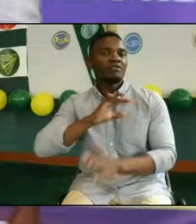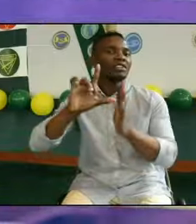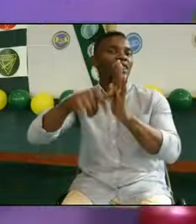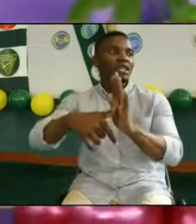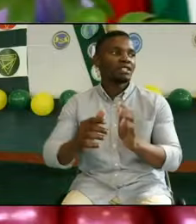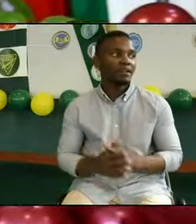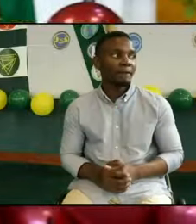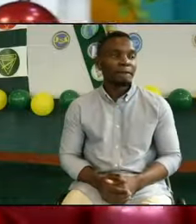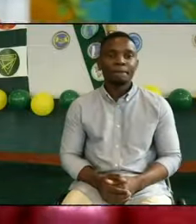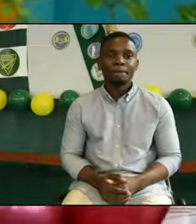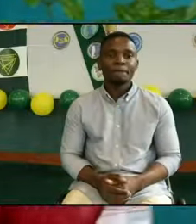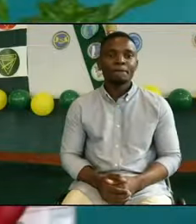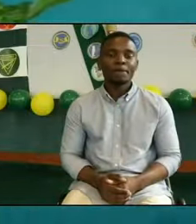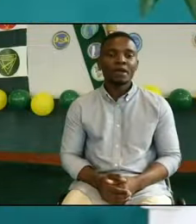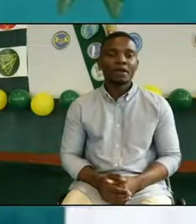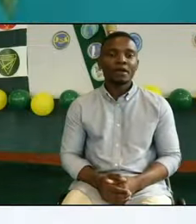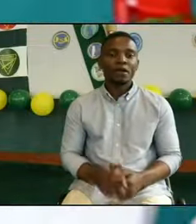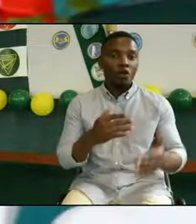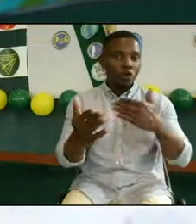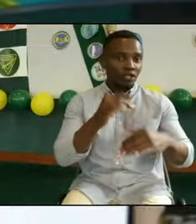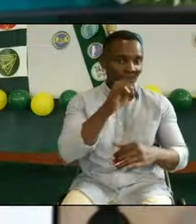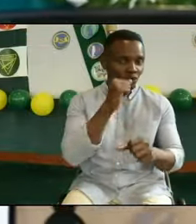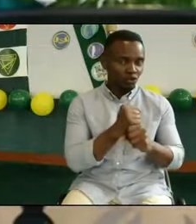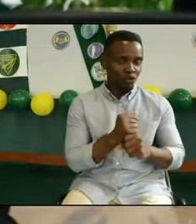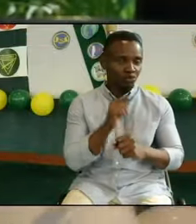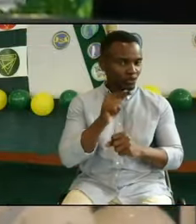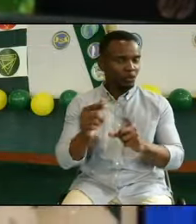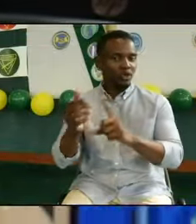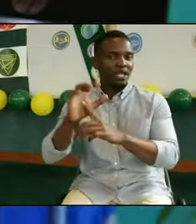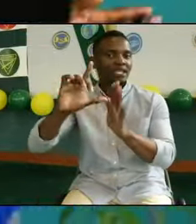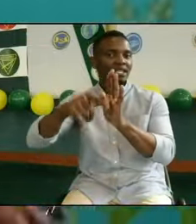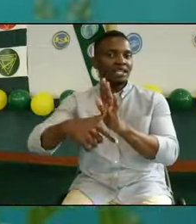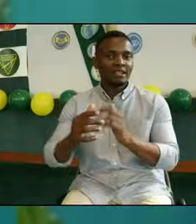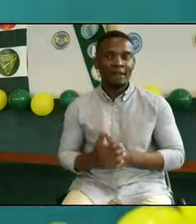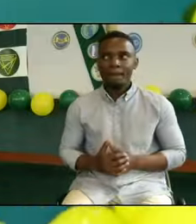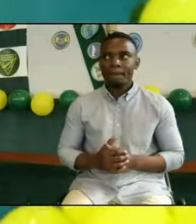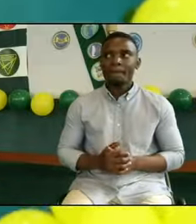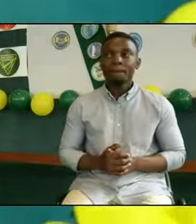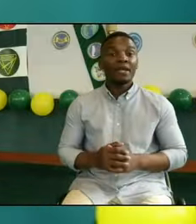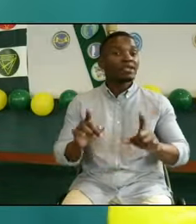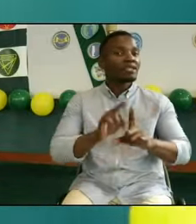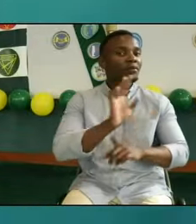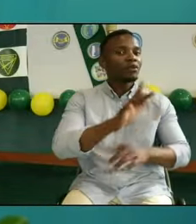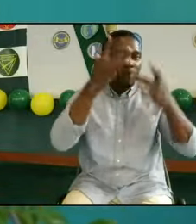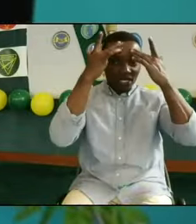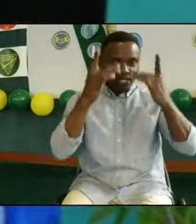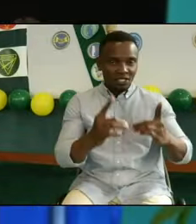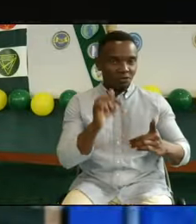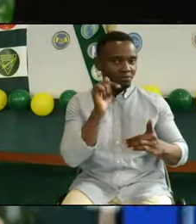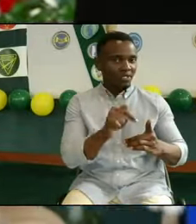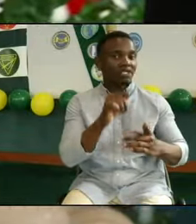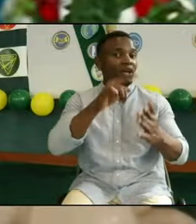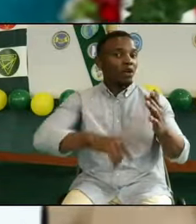get. Whatever you plant is what you are going to reap. And I want you to know that your decisions are the seed